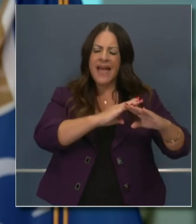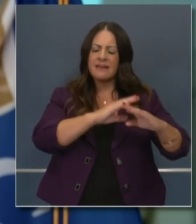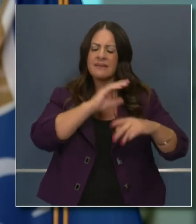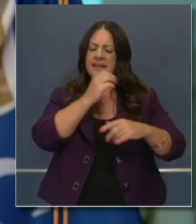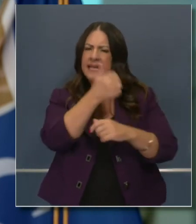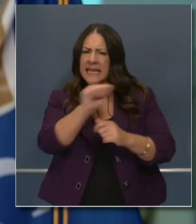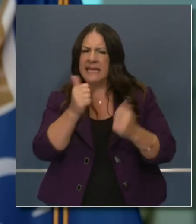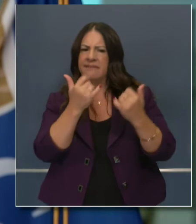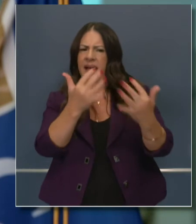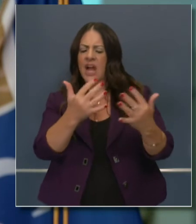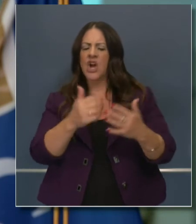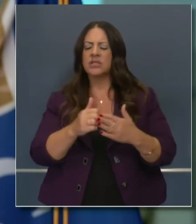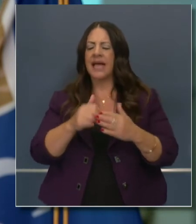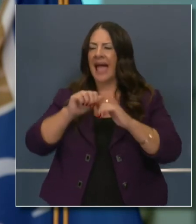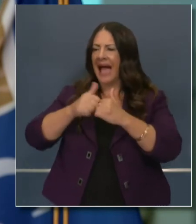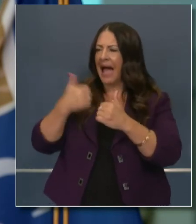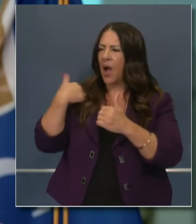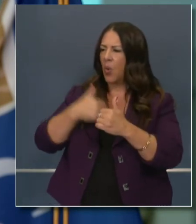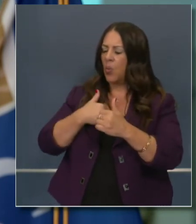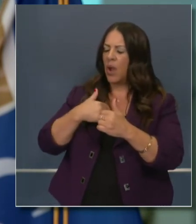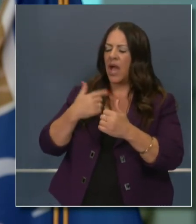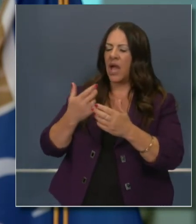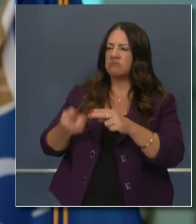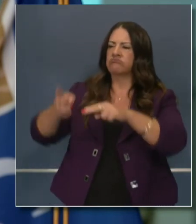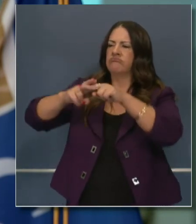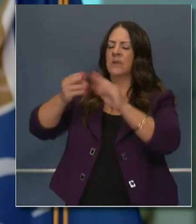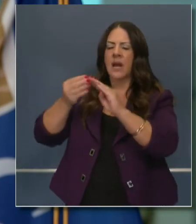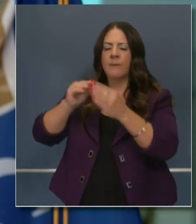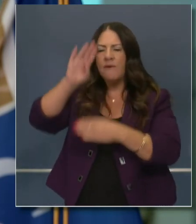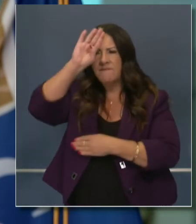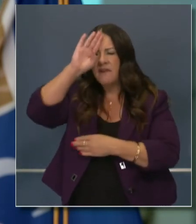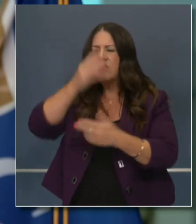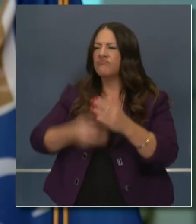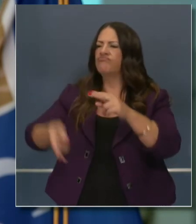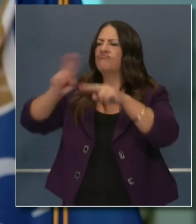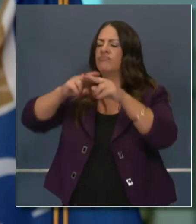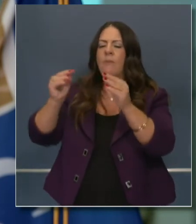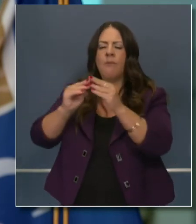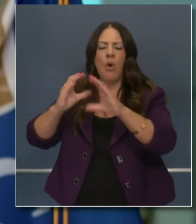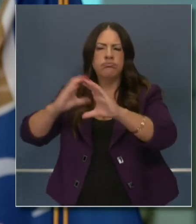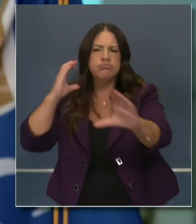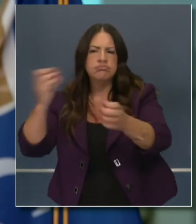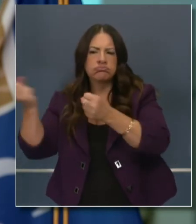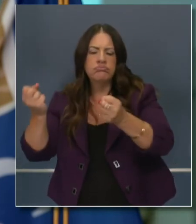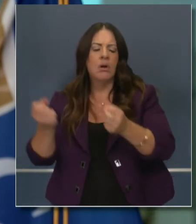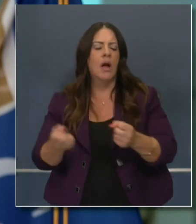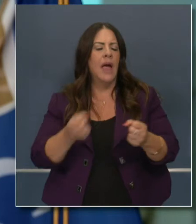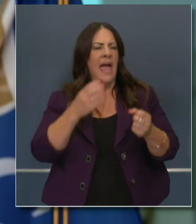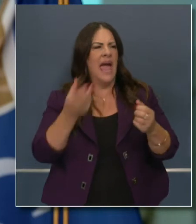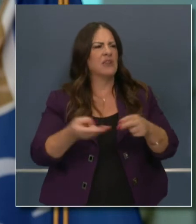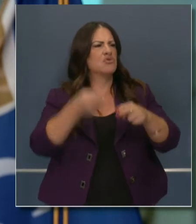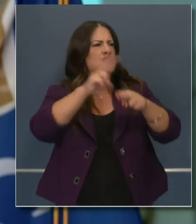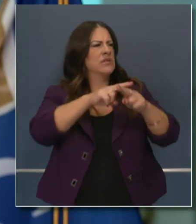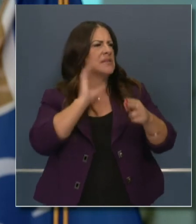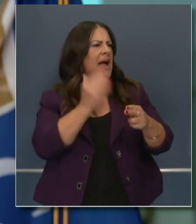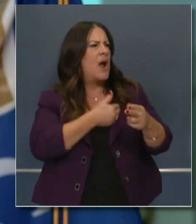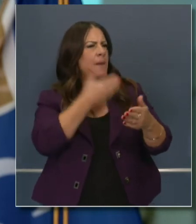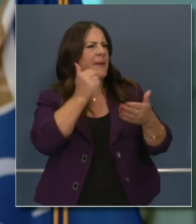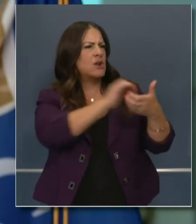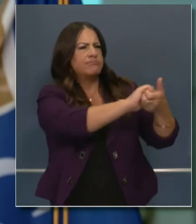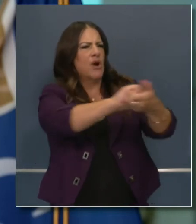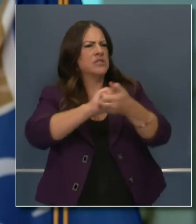pre-deployment of assets, more firefighters, better technology, Techno-Silva technology, which was part of